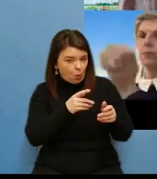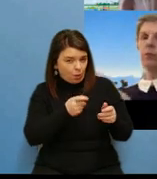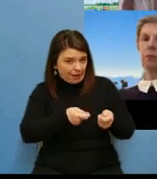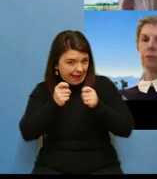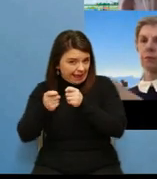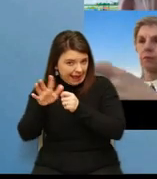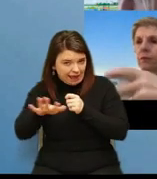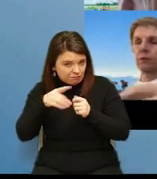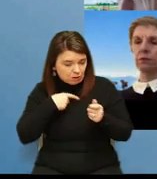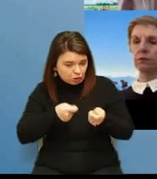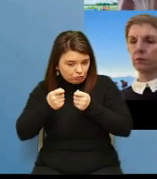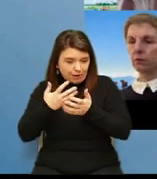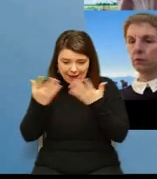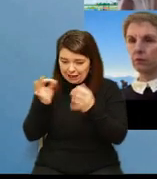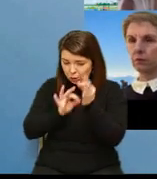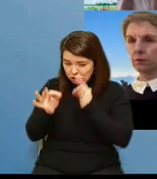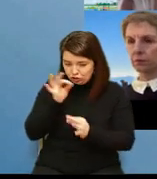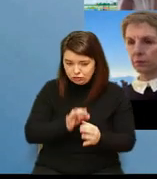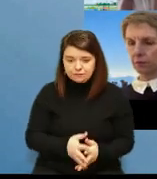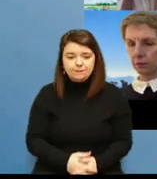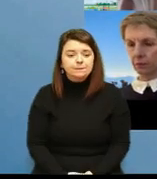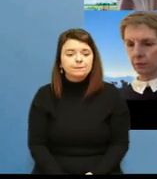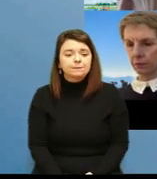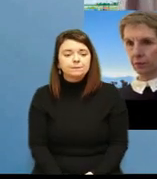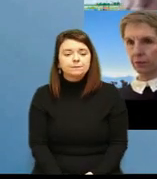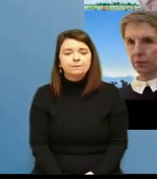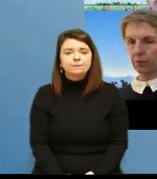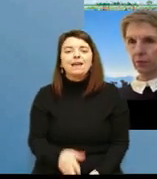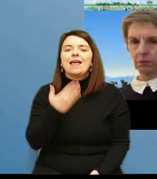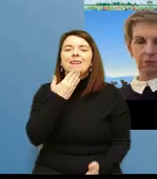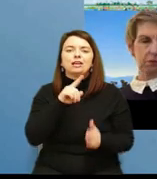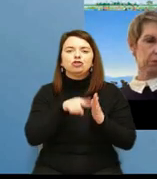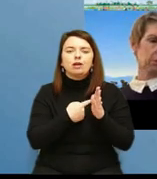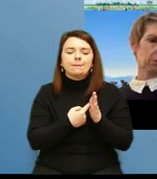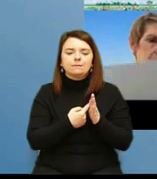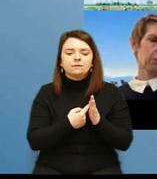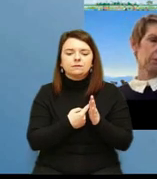That was all the areas I was going to highlight. If there's anything, any questions.